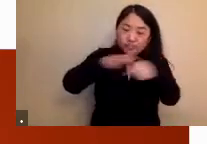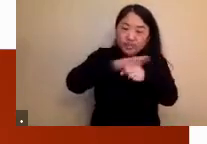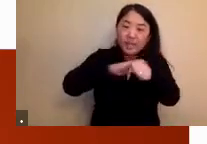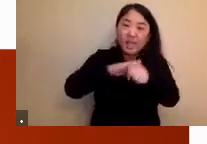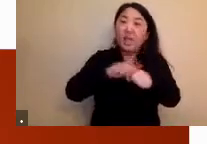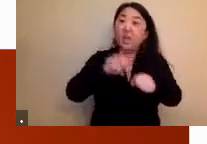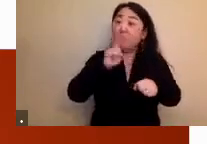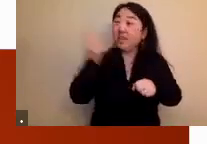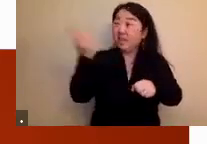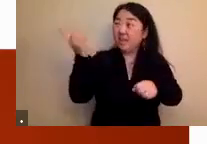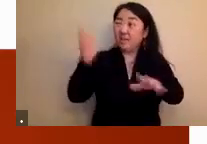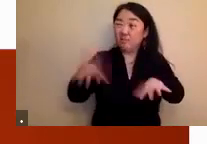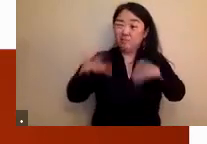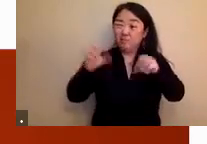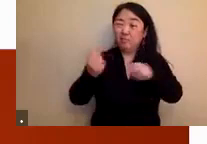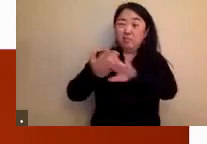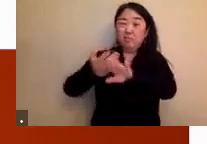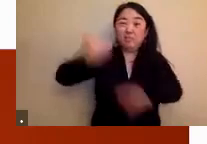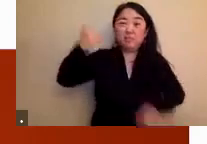archaeology